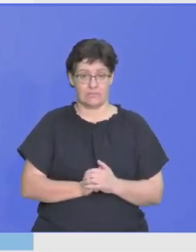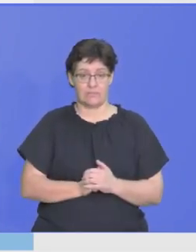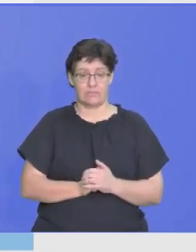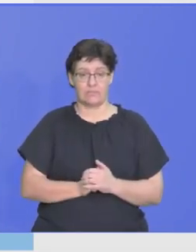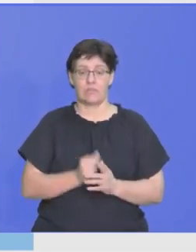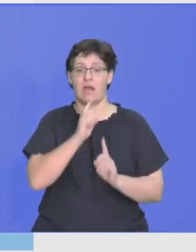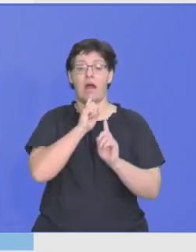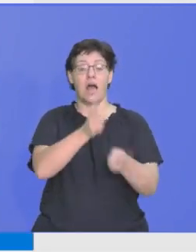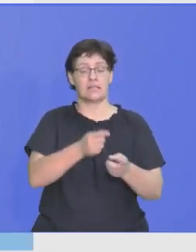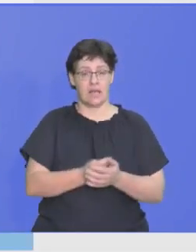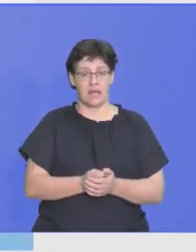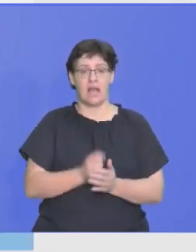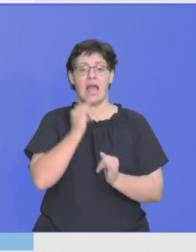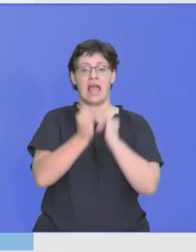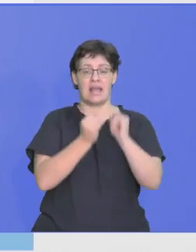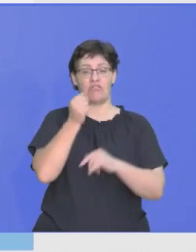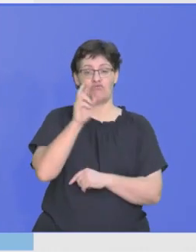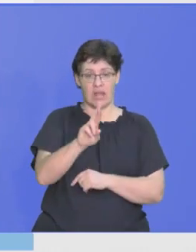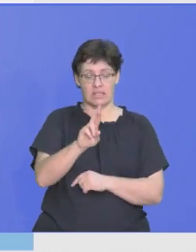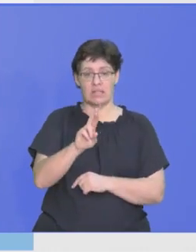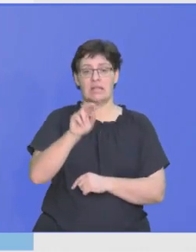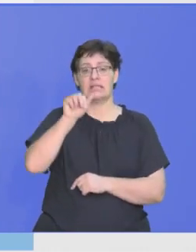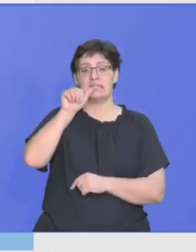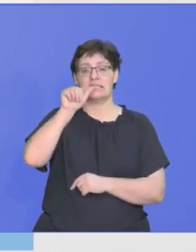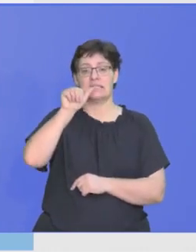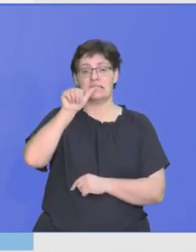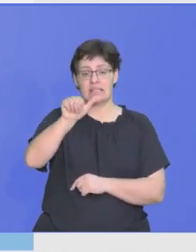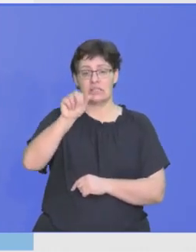105,27. Get an answer to that was 11 Rand